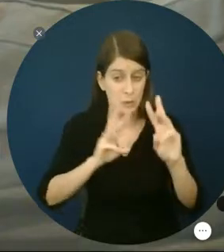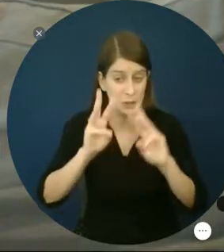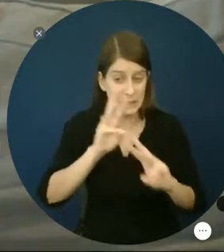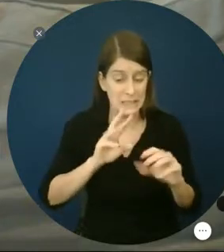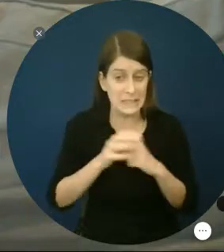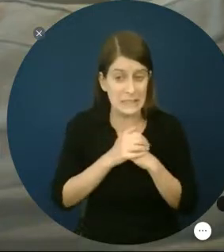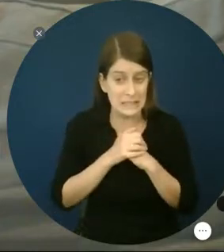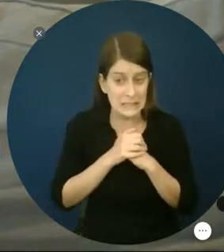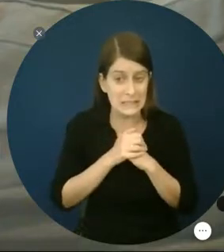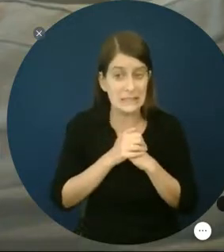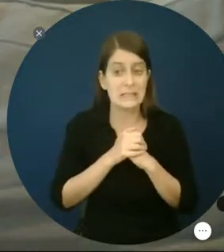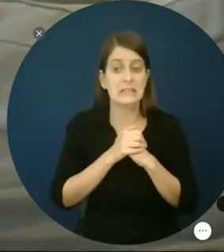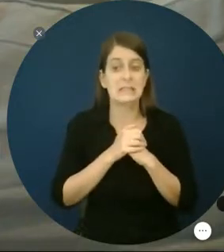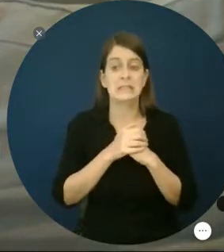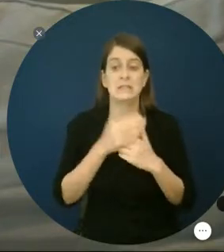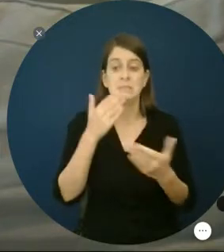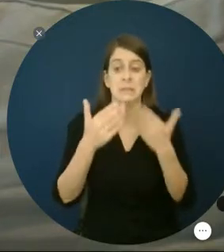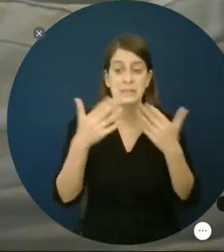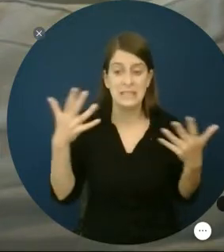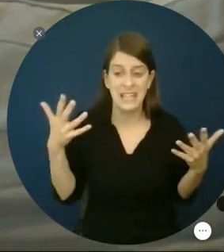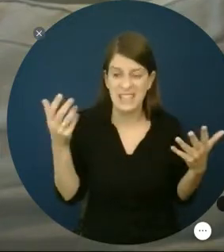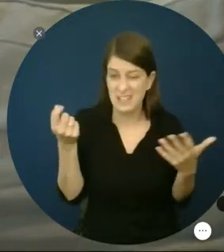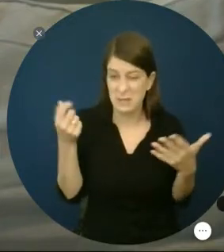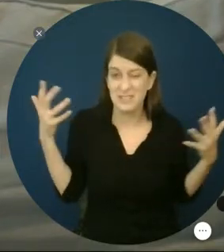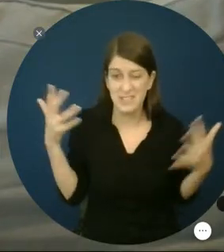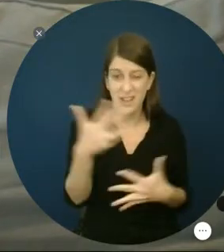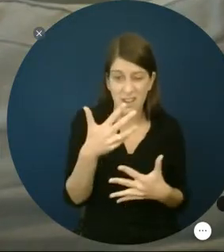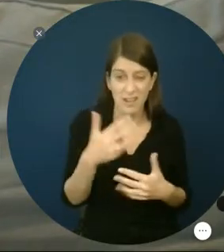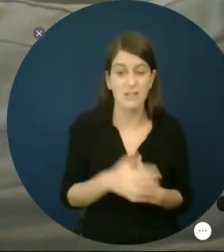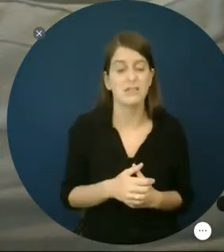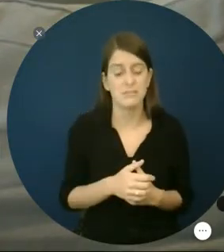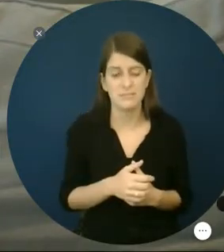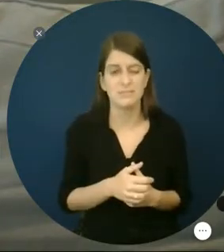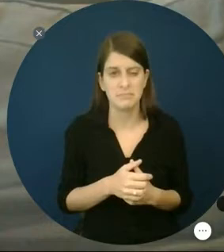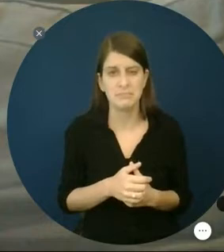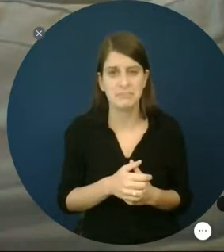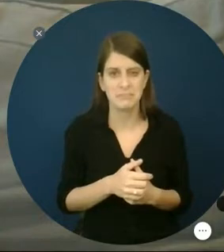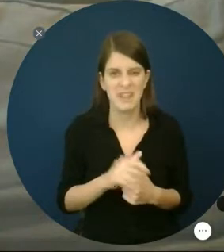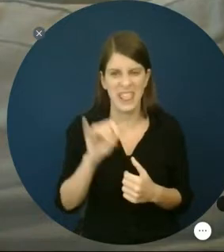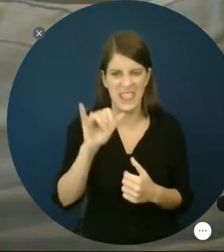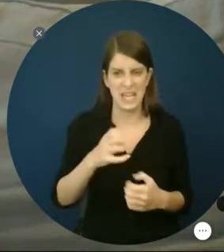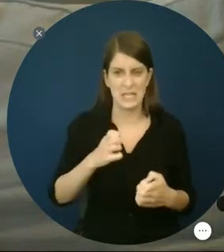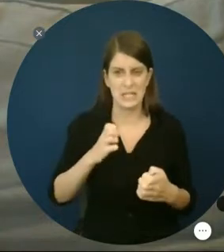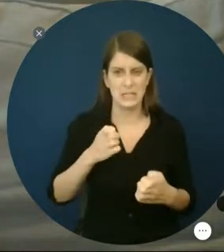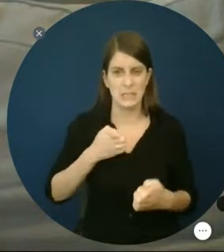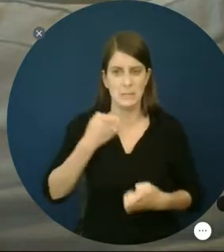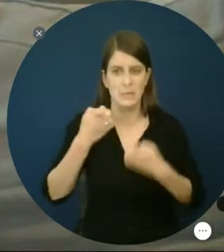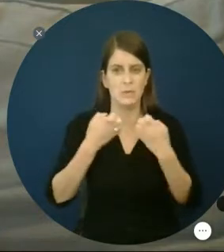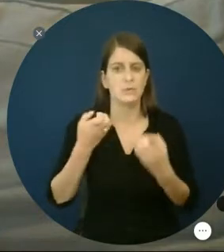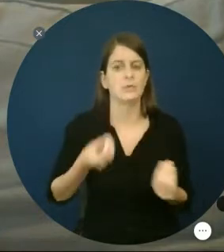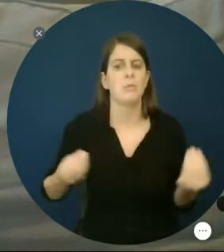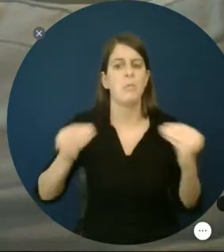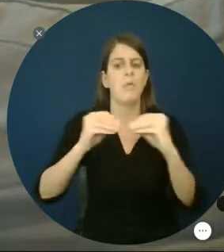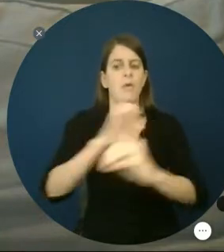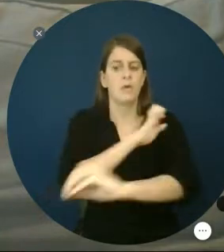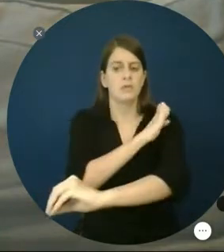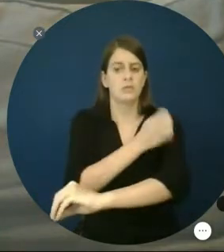feeling scared. These emotions tend to be emotions in which we have more energy in our